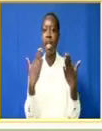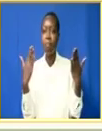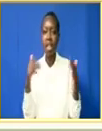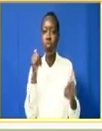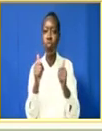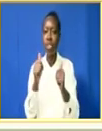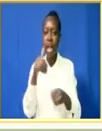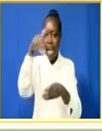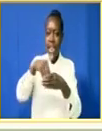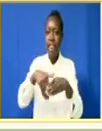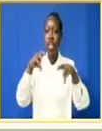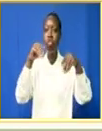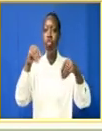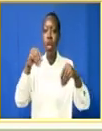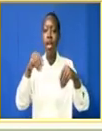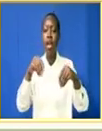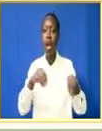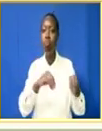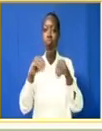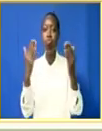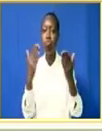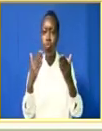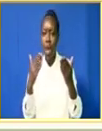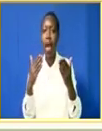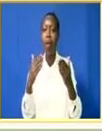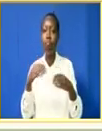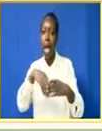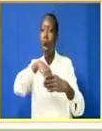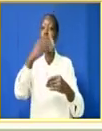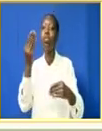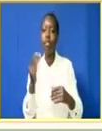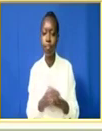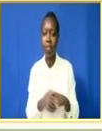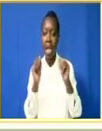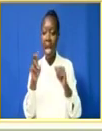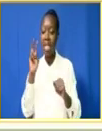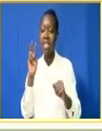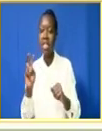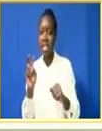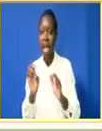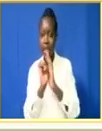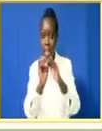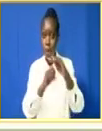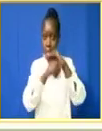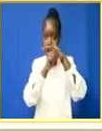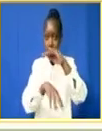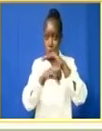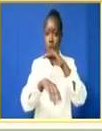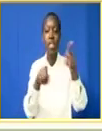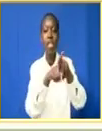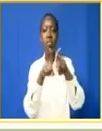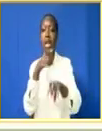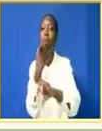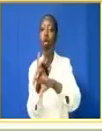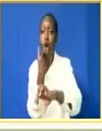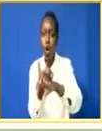that were hidden on the ground, where we have the exposure of the tree roots. Mm-hmm. We have exposure of the rocks and stones.